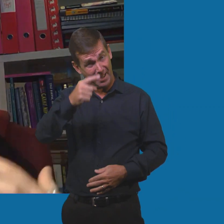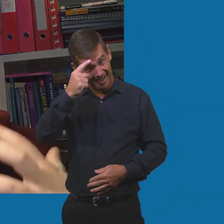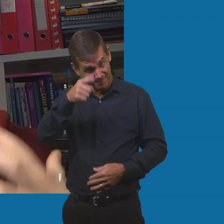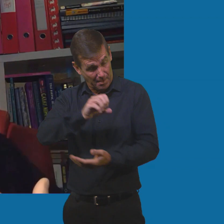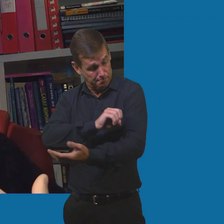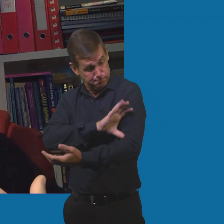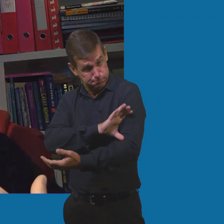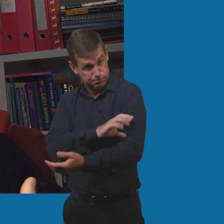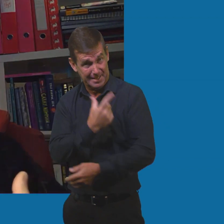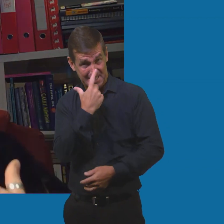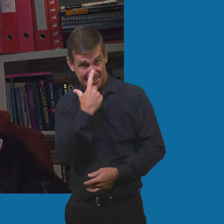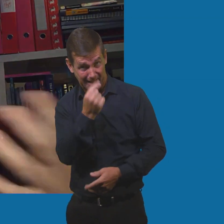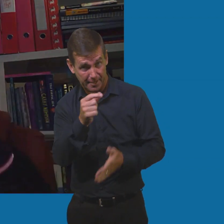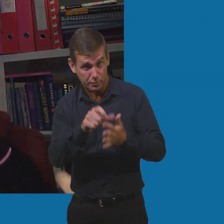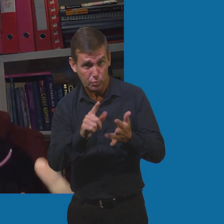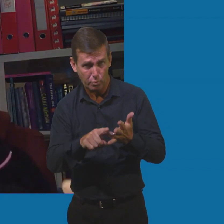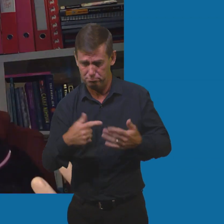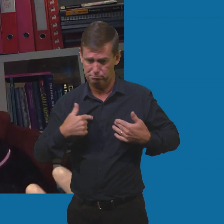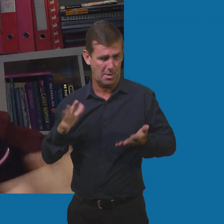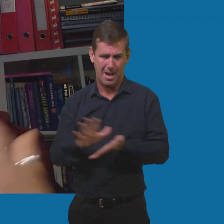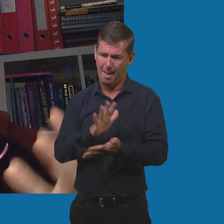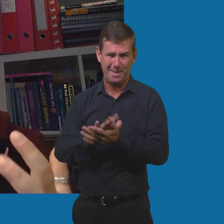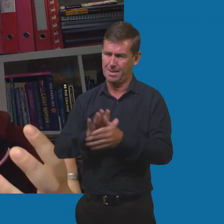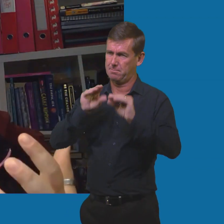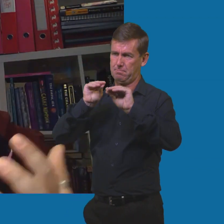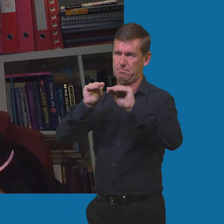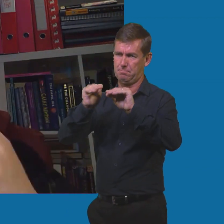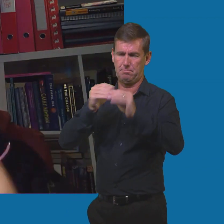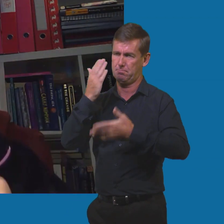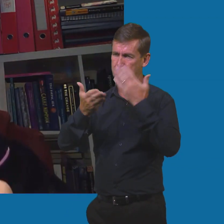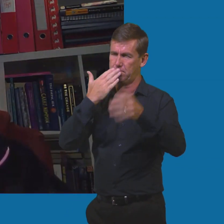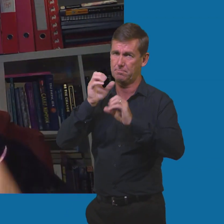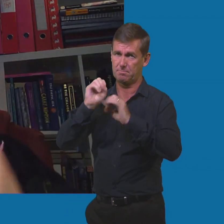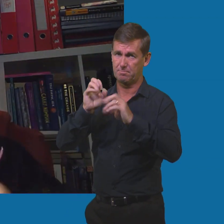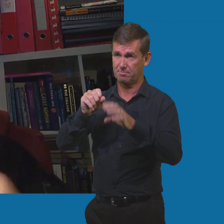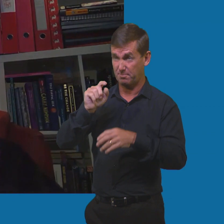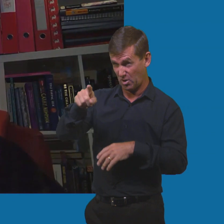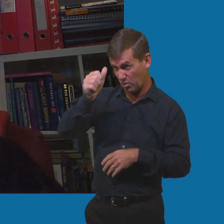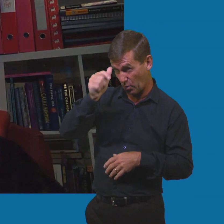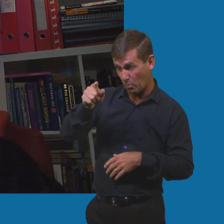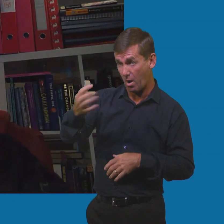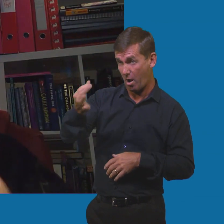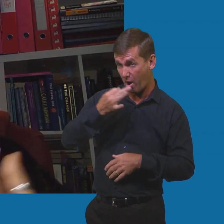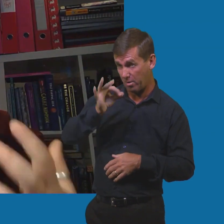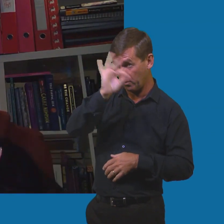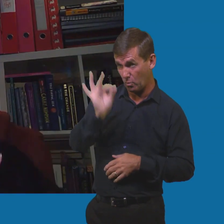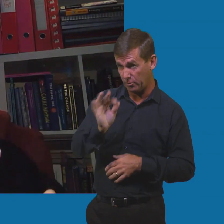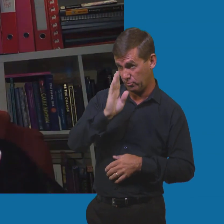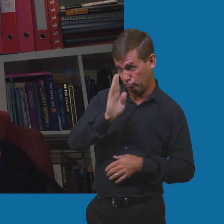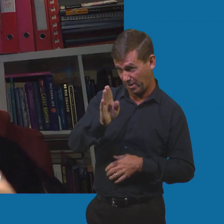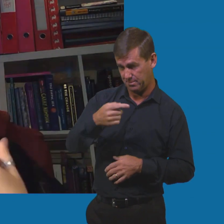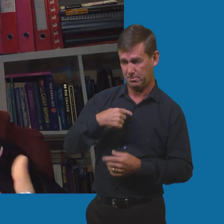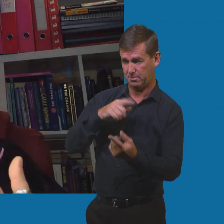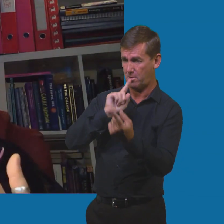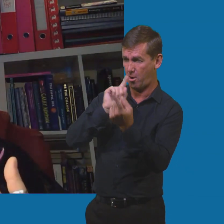given a platform to do so, I'm happy to take that. I'm happy to kind of sit there going, you know what, ask the question. I will correct